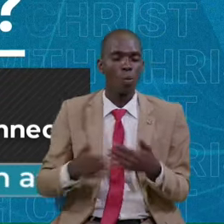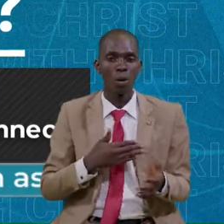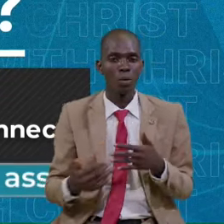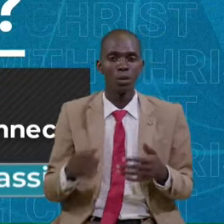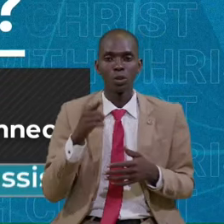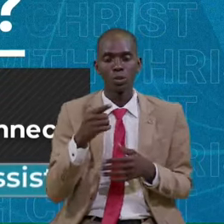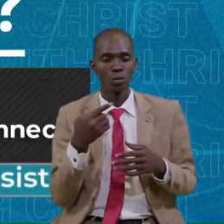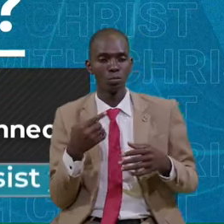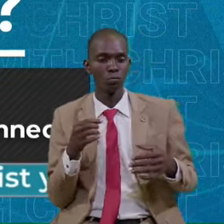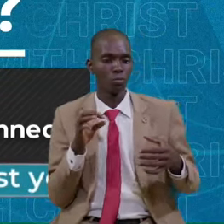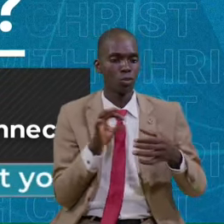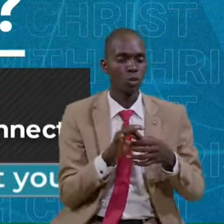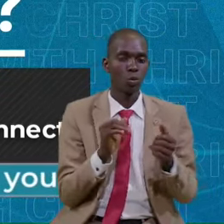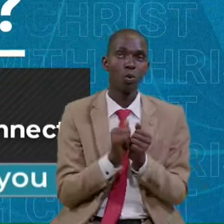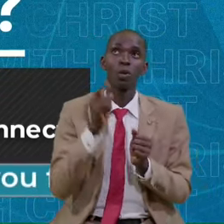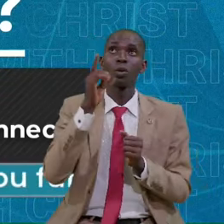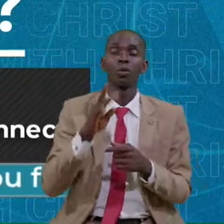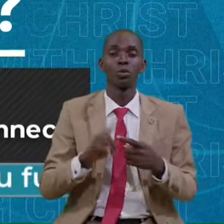do can never